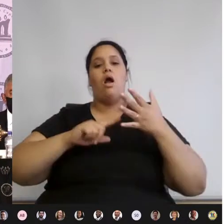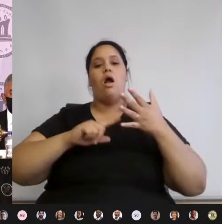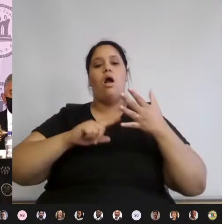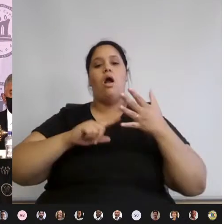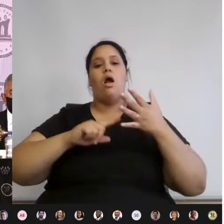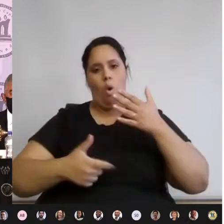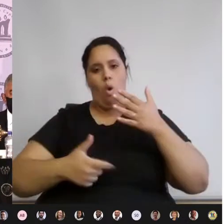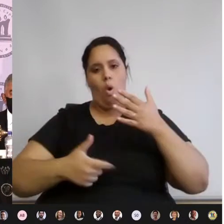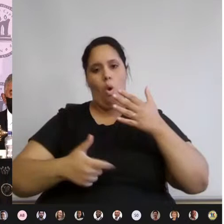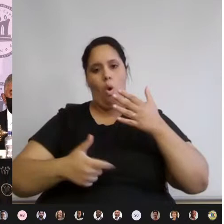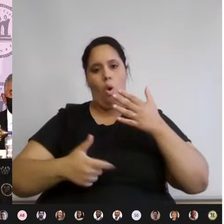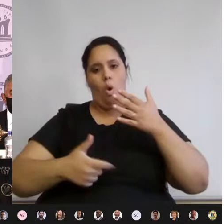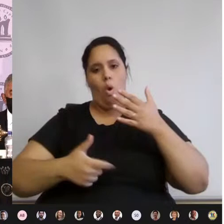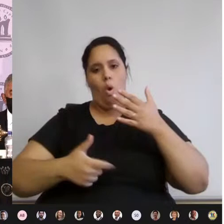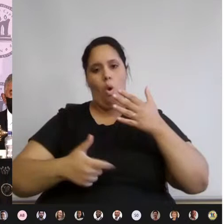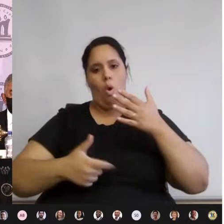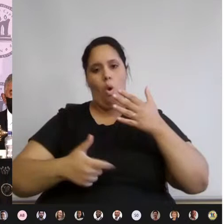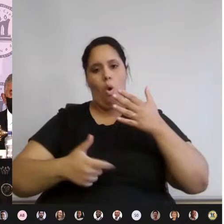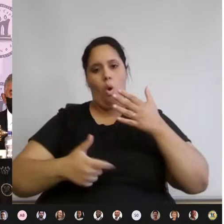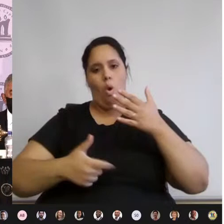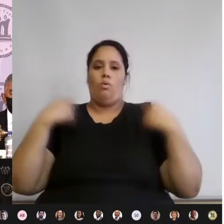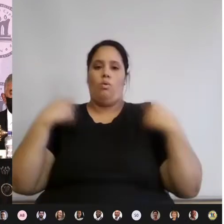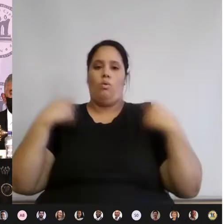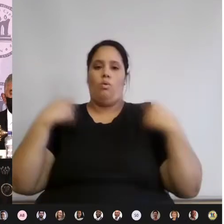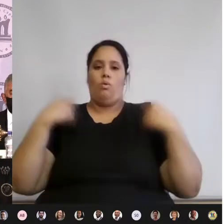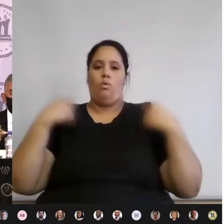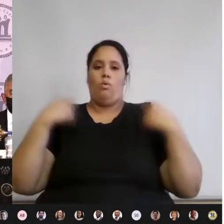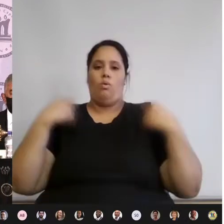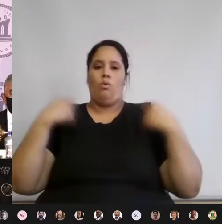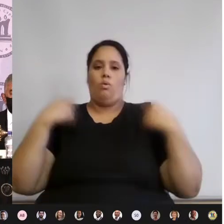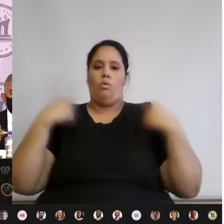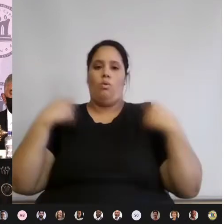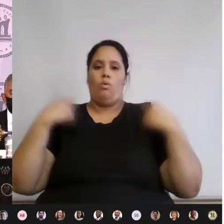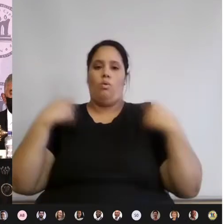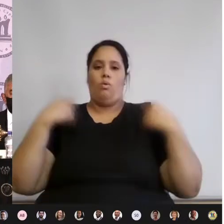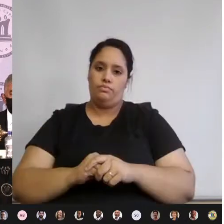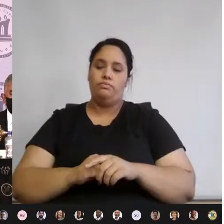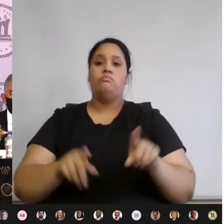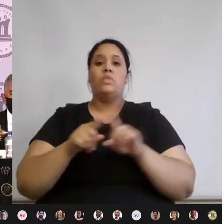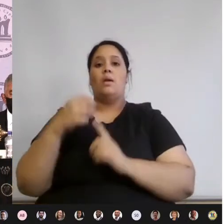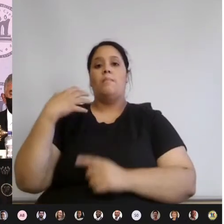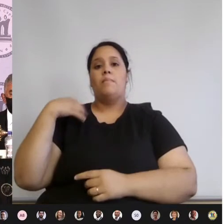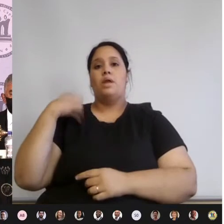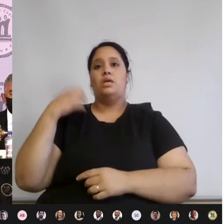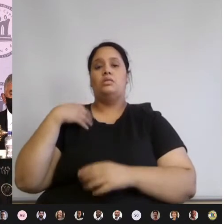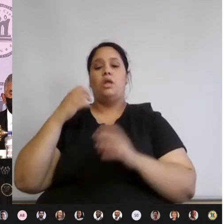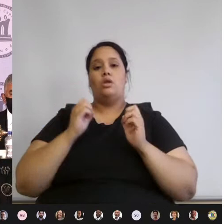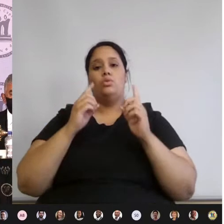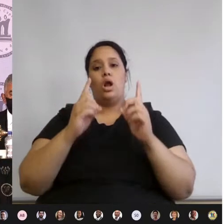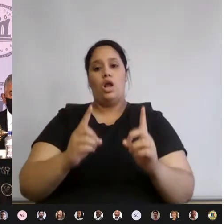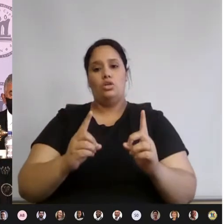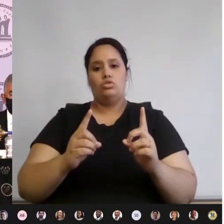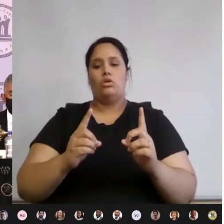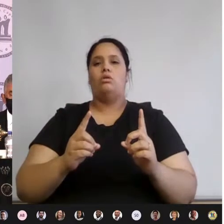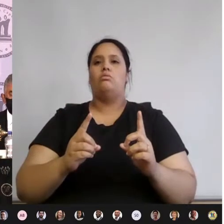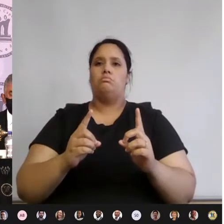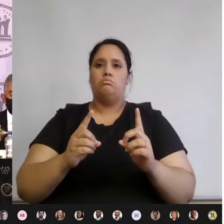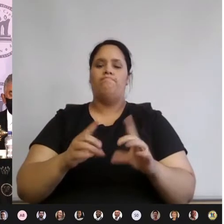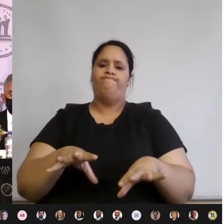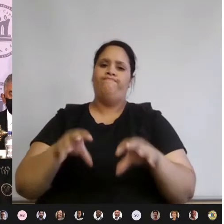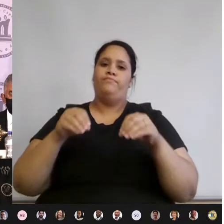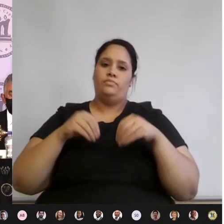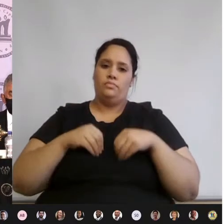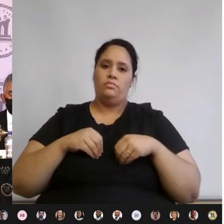here, who have agreed for us to come here. And of course, the Minister of Education did not resist, even though